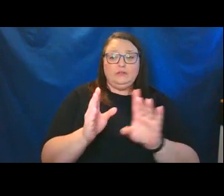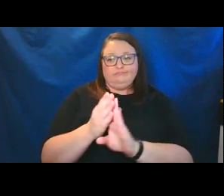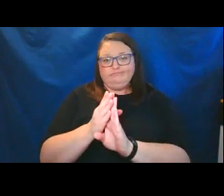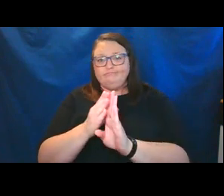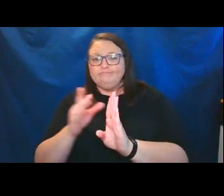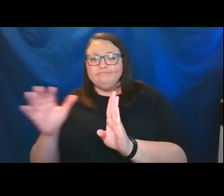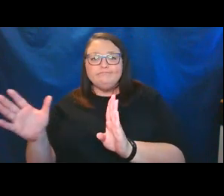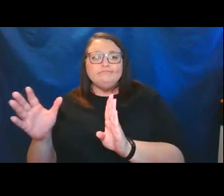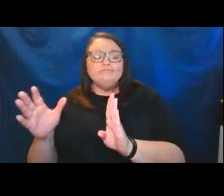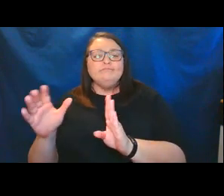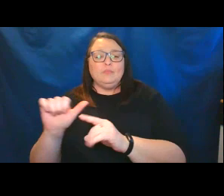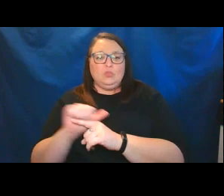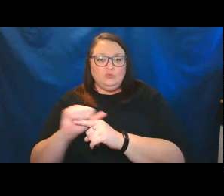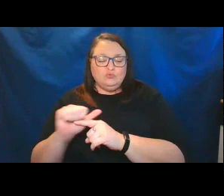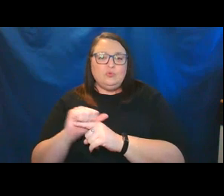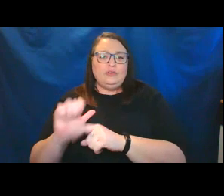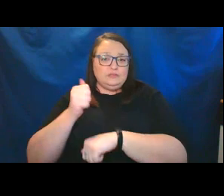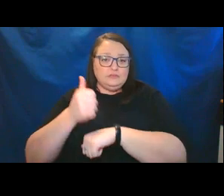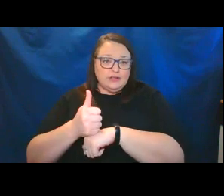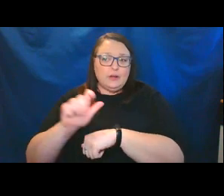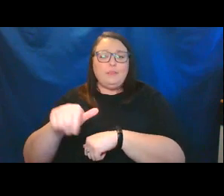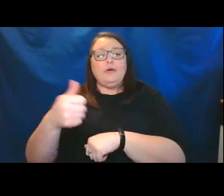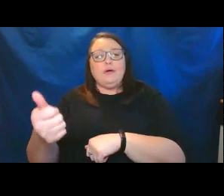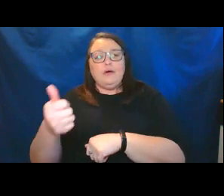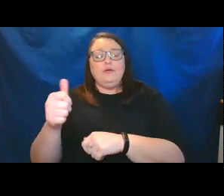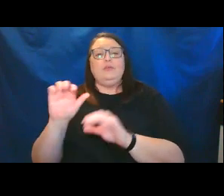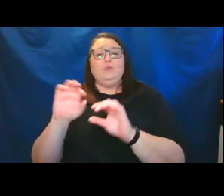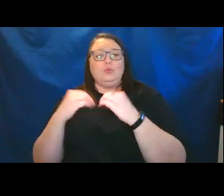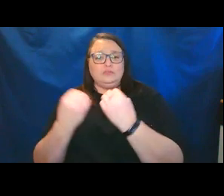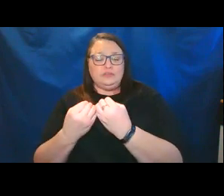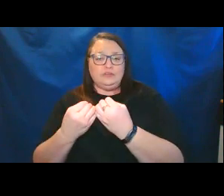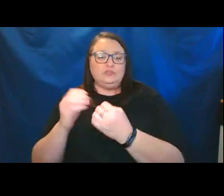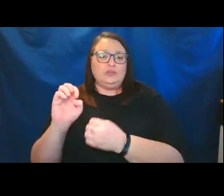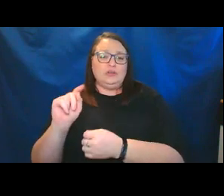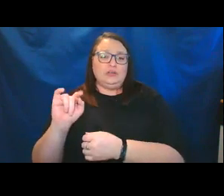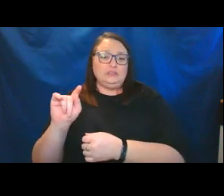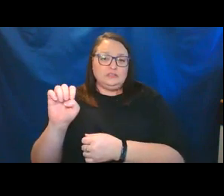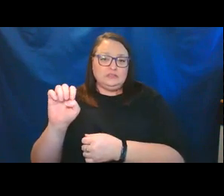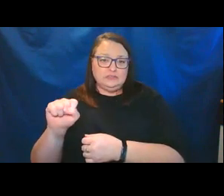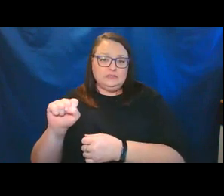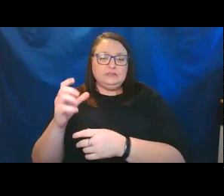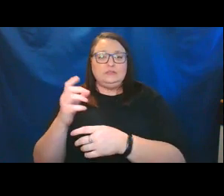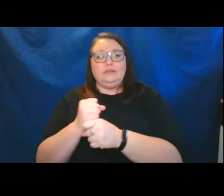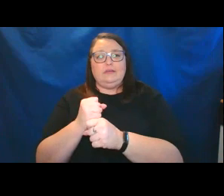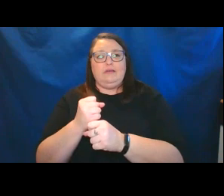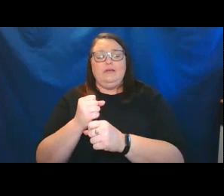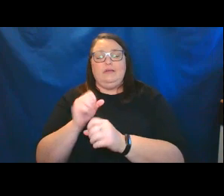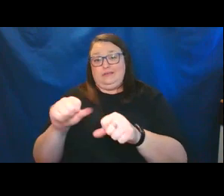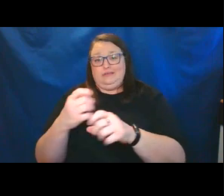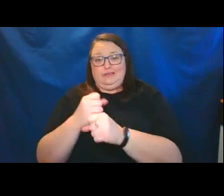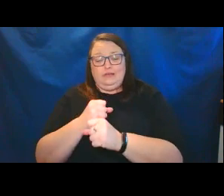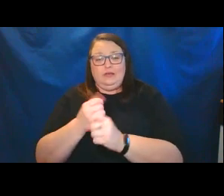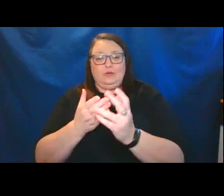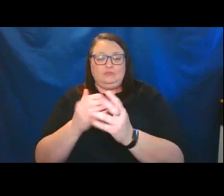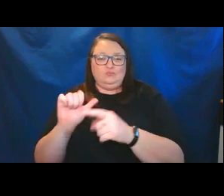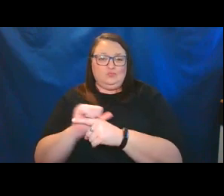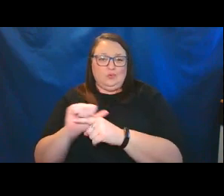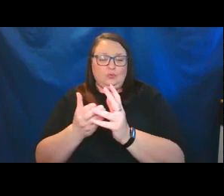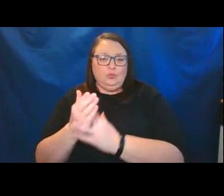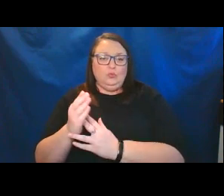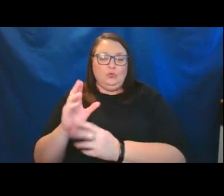organizations, institutions, and communities could take advantage of these trainings through the NOAA platform, in order to